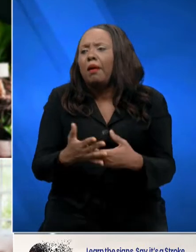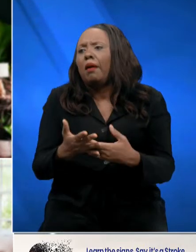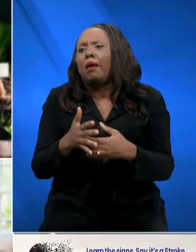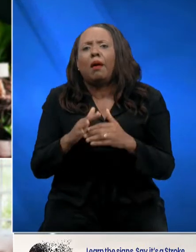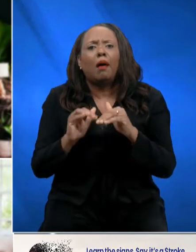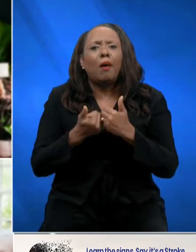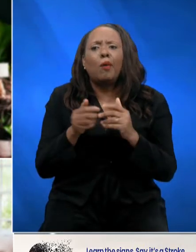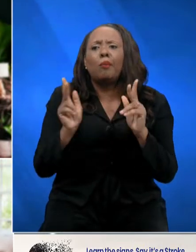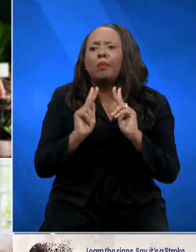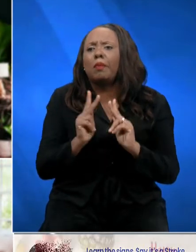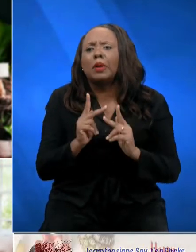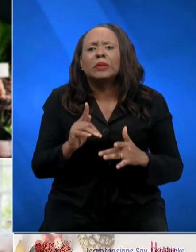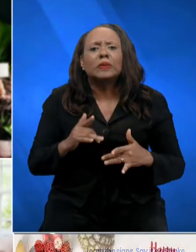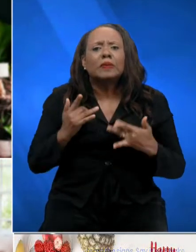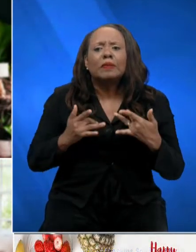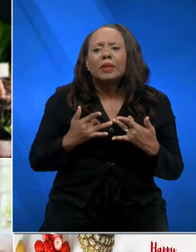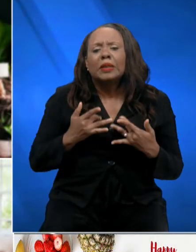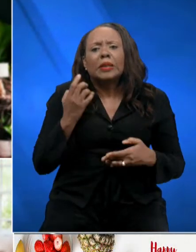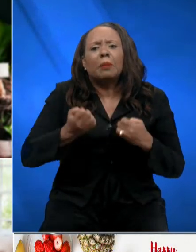country in this regard?